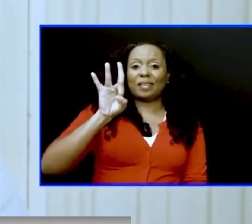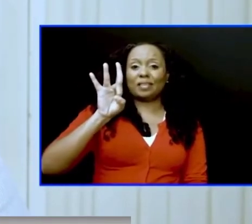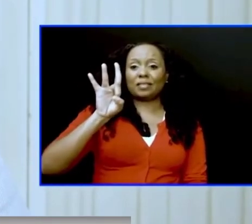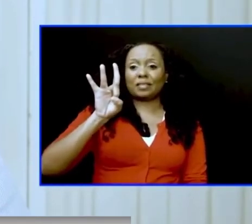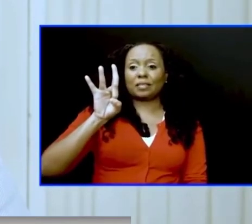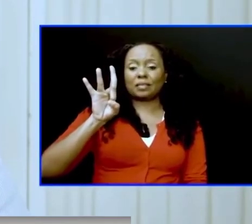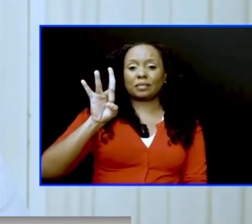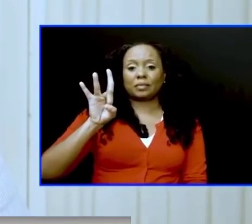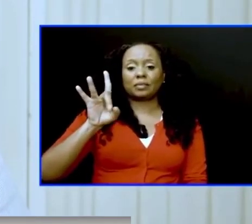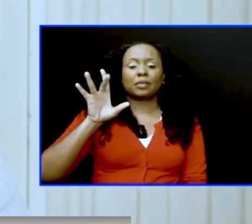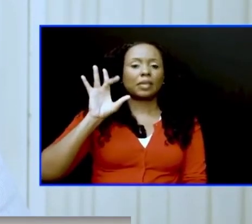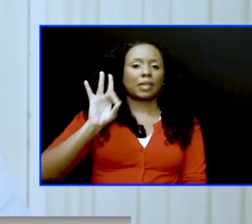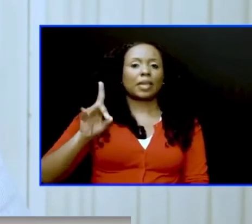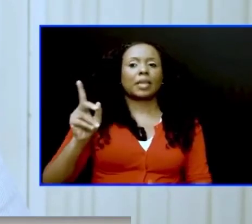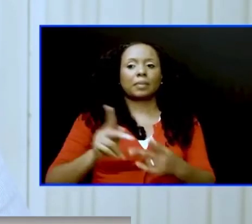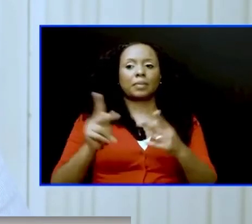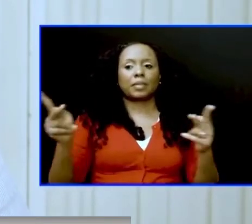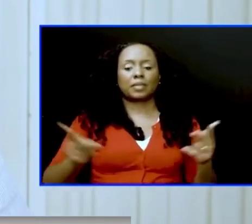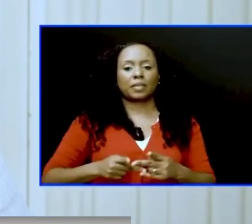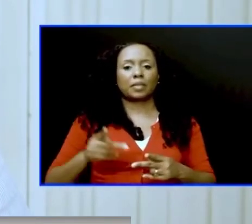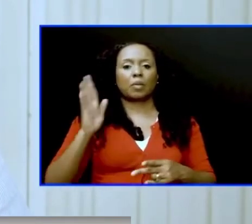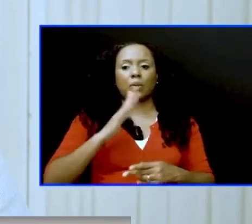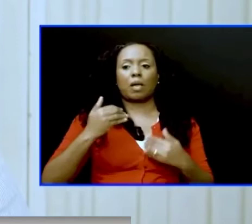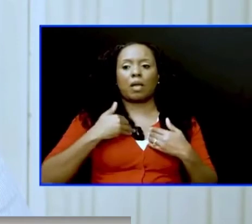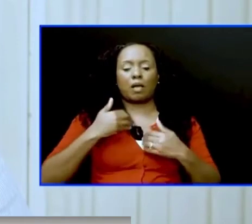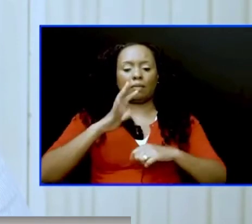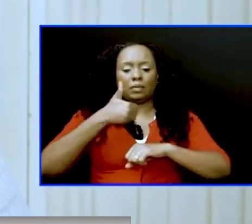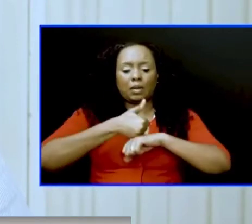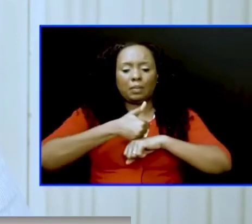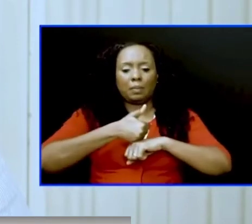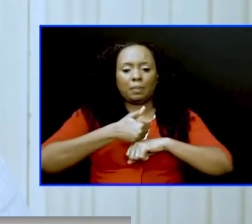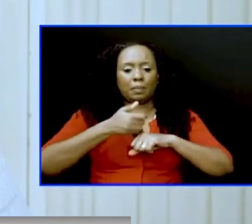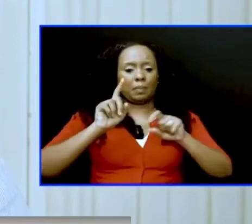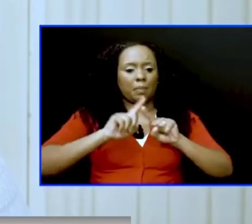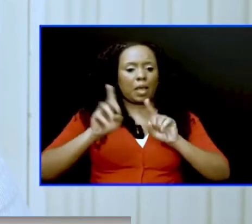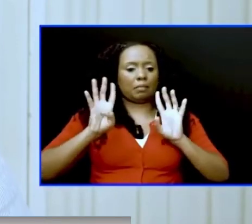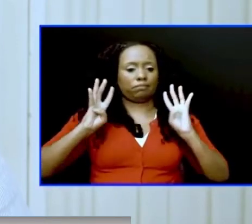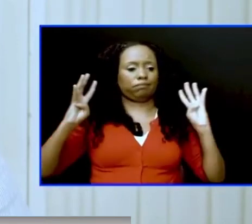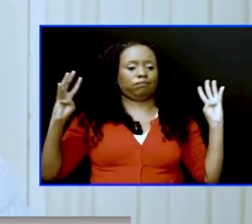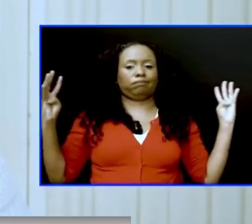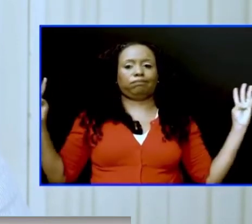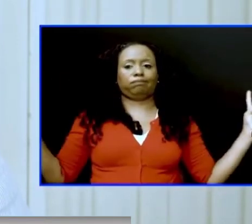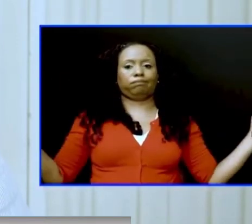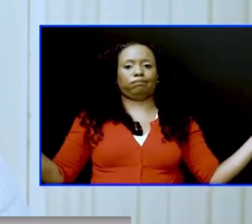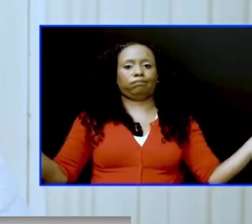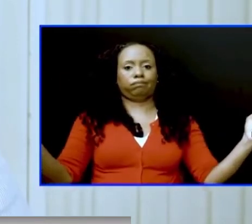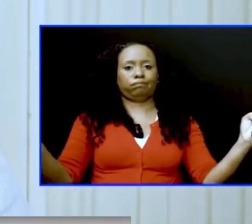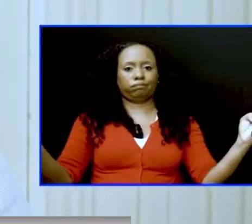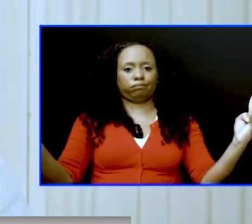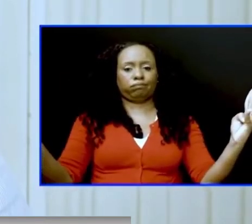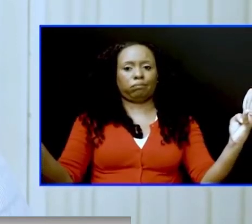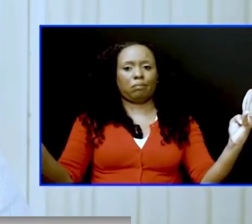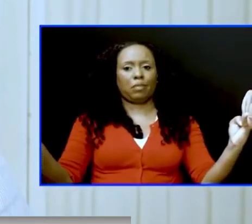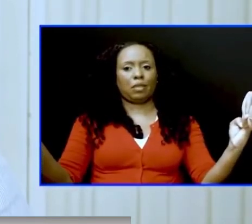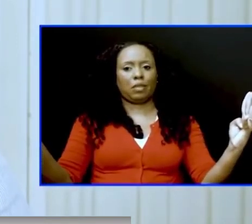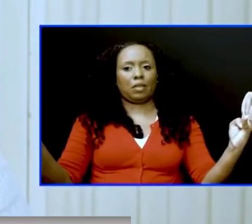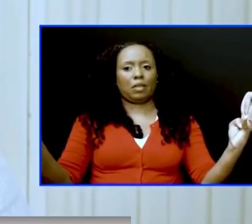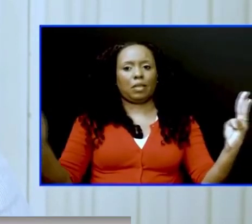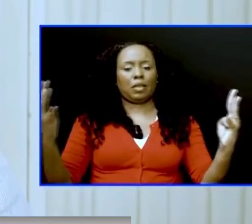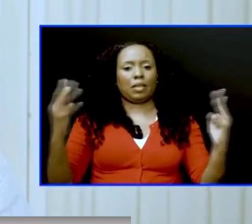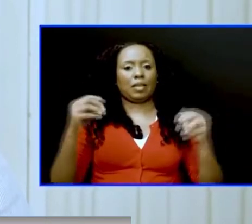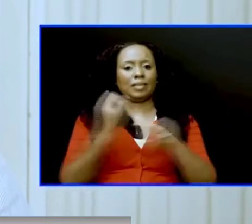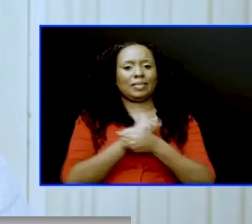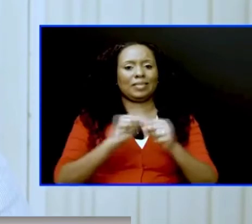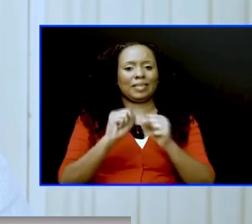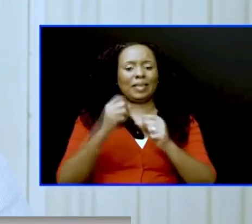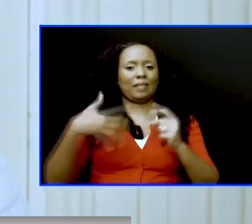with the protocols that we've just announced, that we will be able to welcome not only all Barbadians here, but all of the